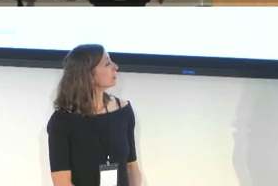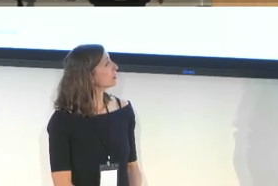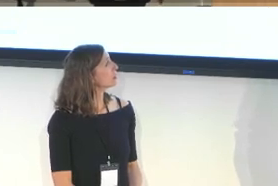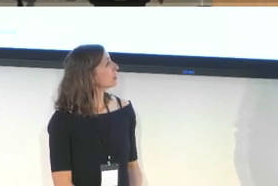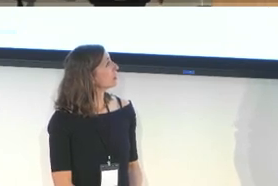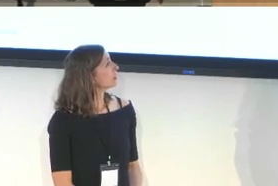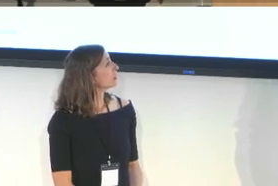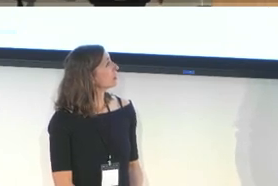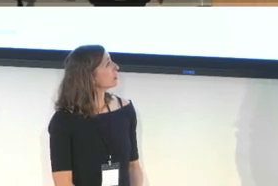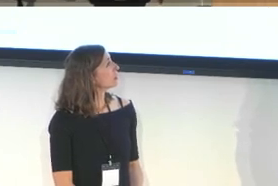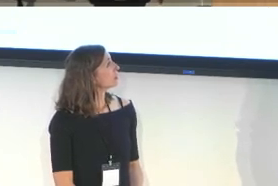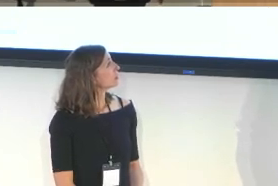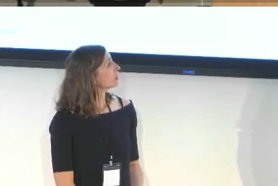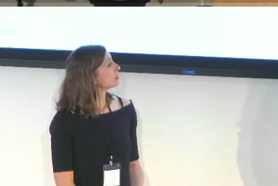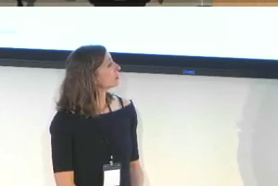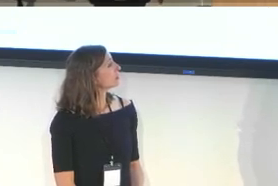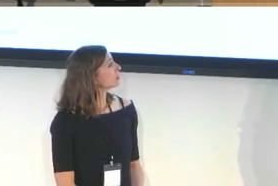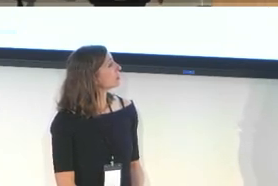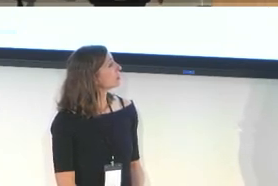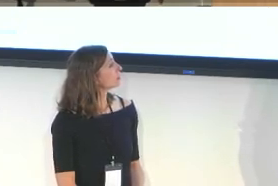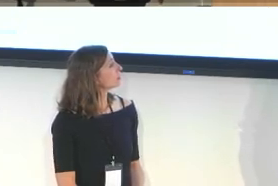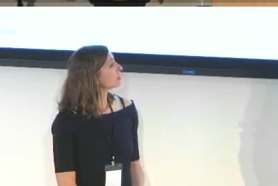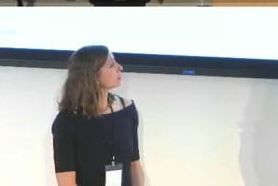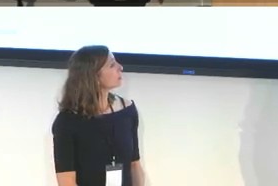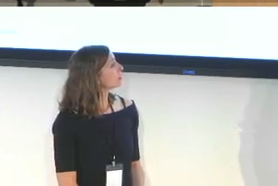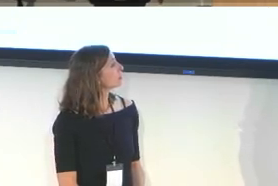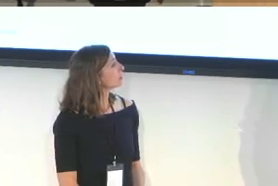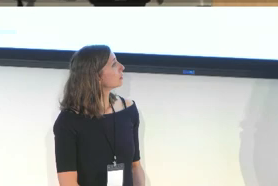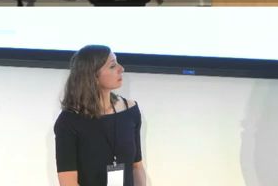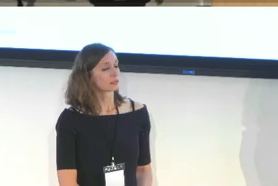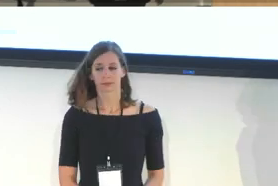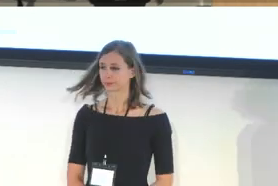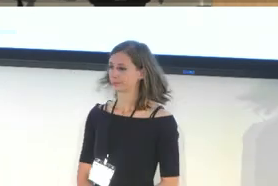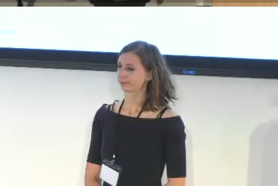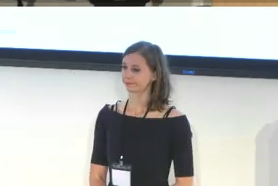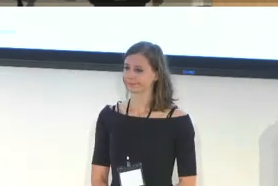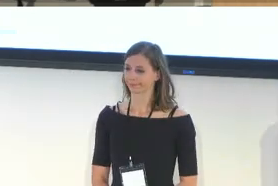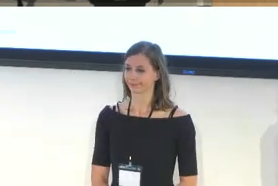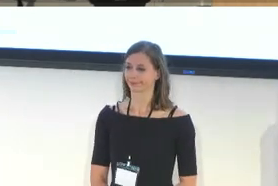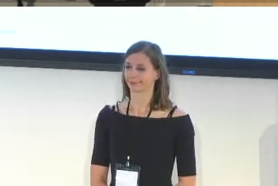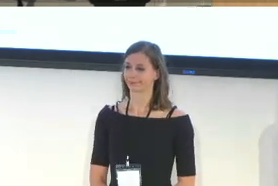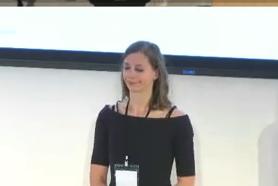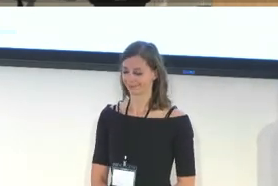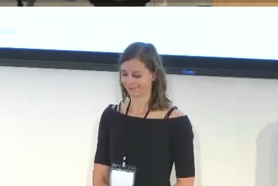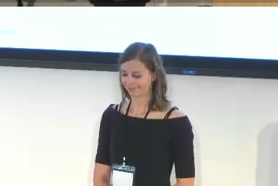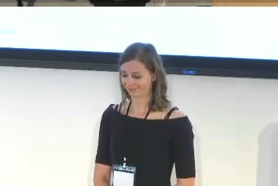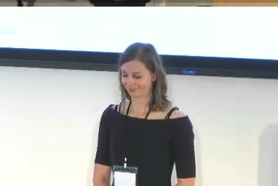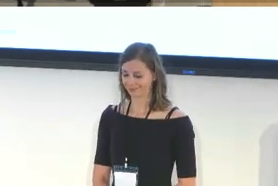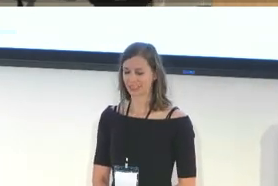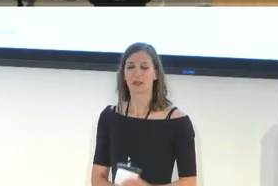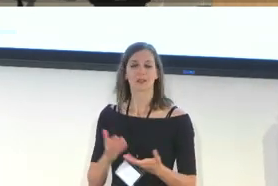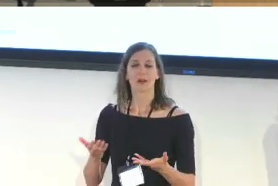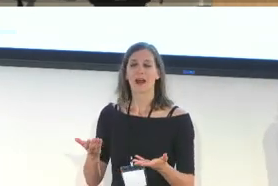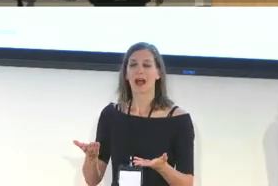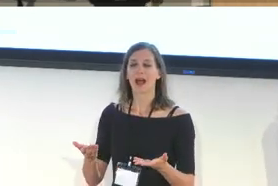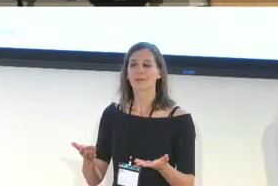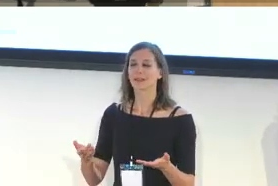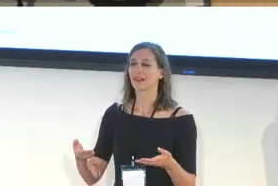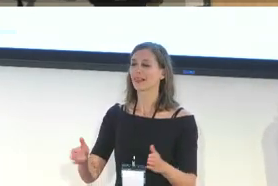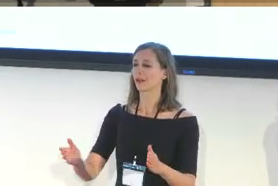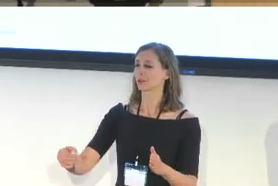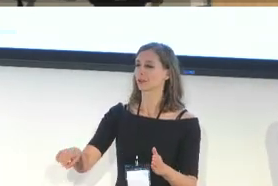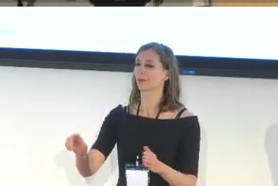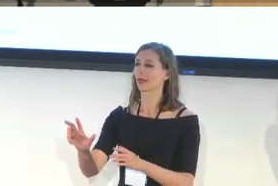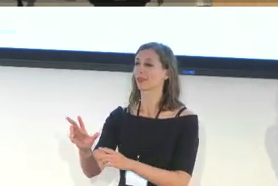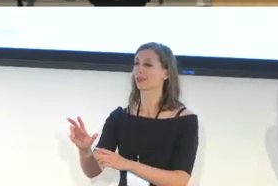or another item in gaming, digital fashion, digital avatar, or an NFT? Just spend 30 seconds having a bit of think on